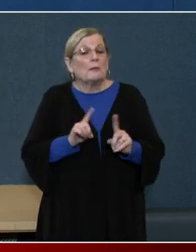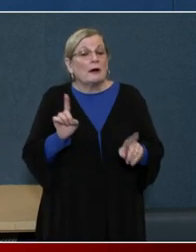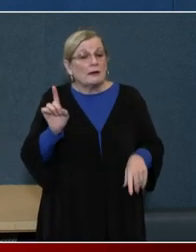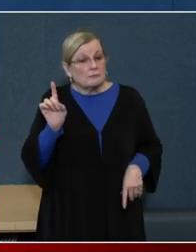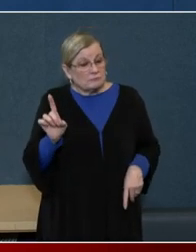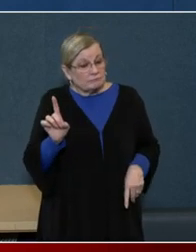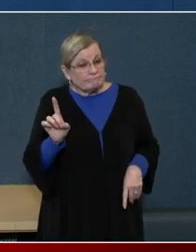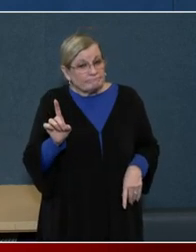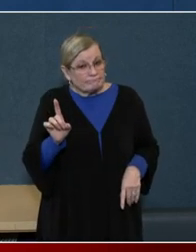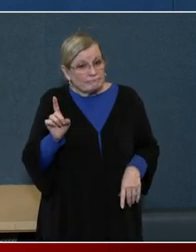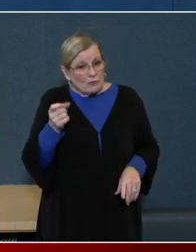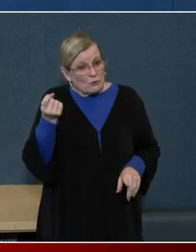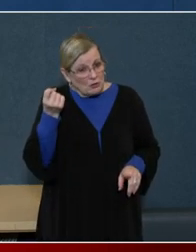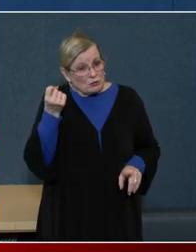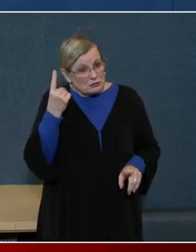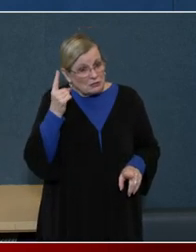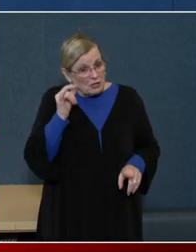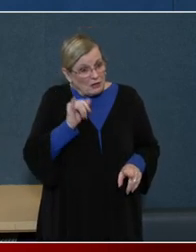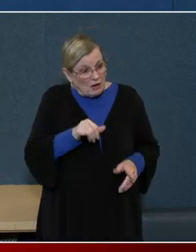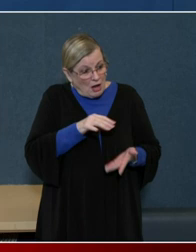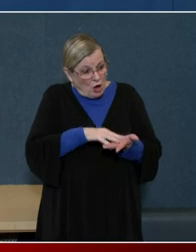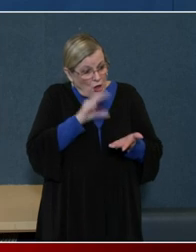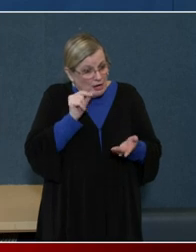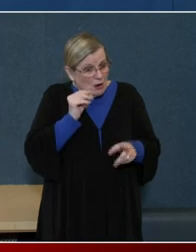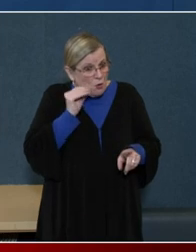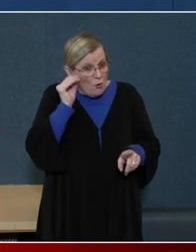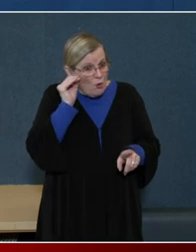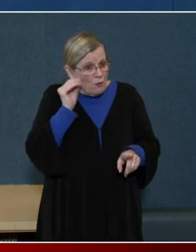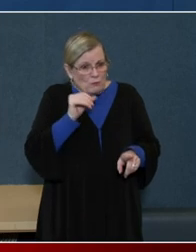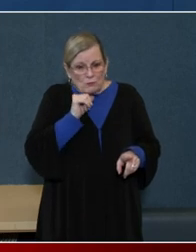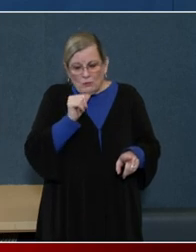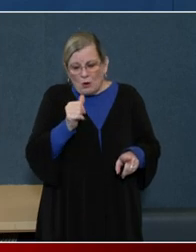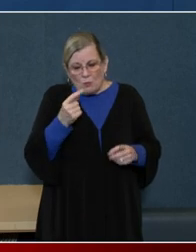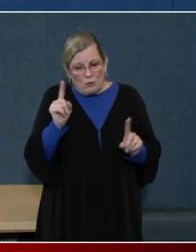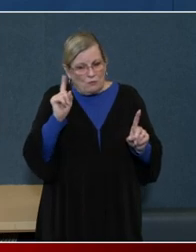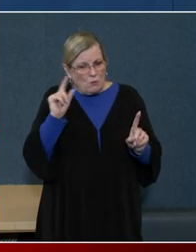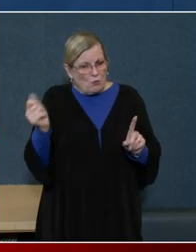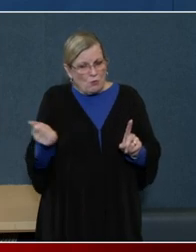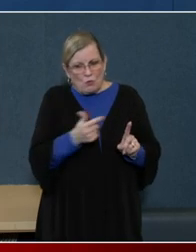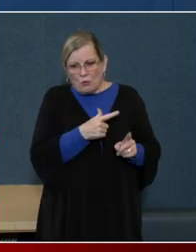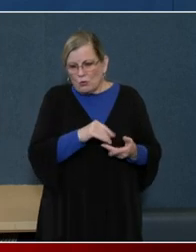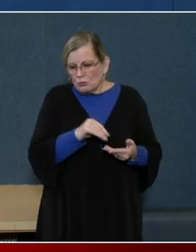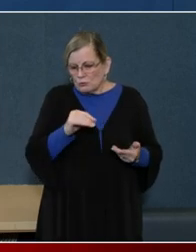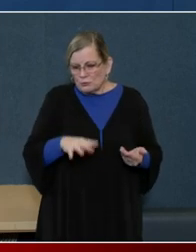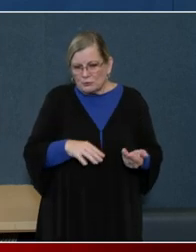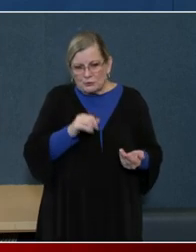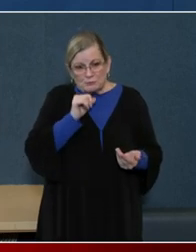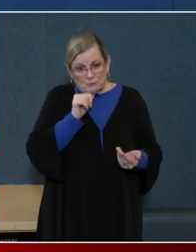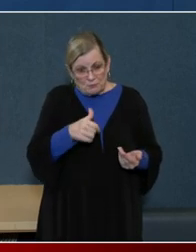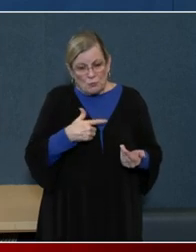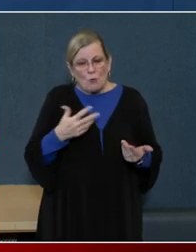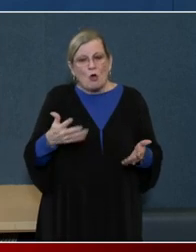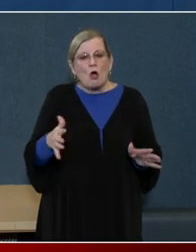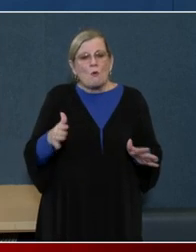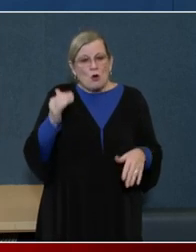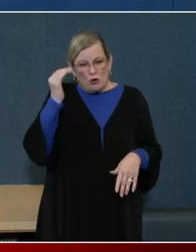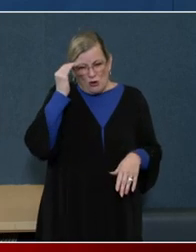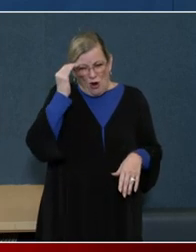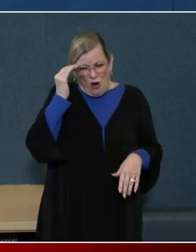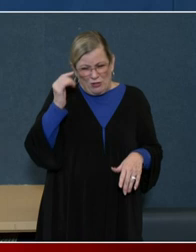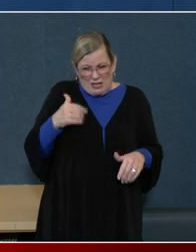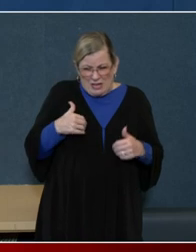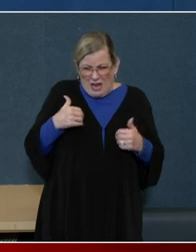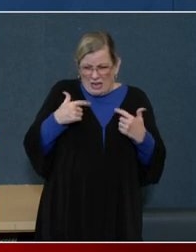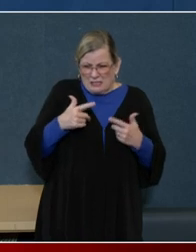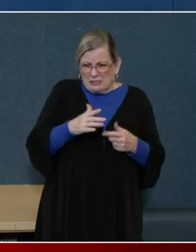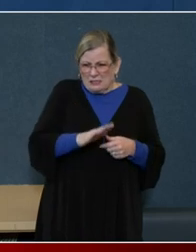that learning at home is not working for every student. And we particularly know that our youngest learners have been the most challenged. And